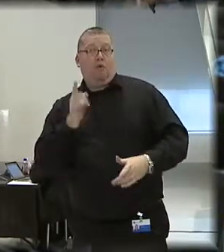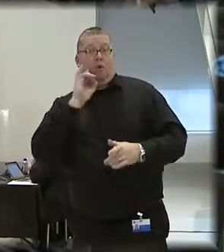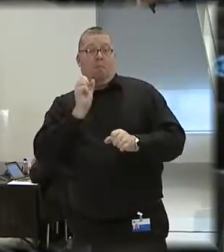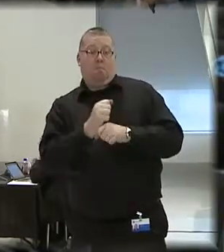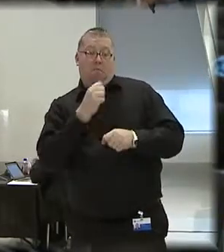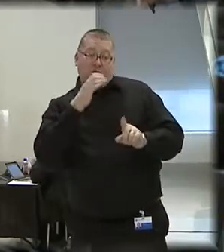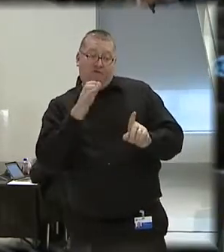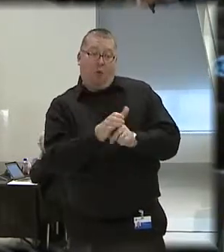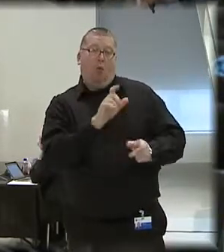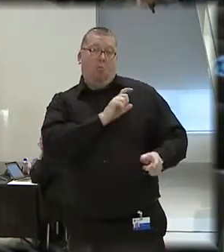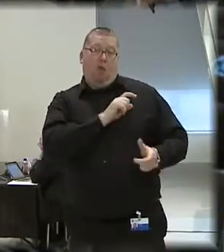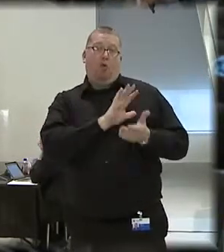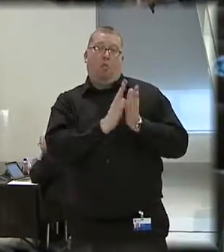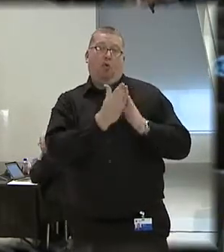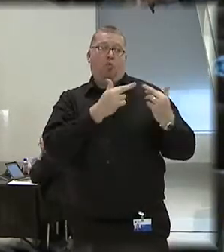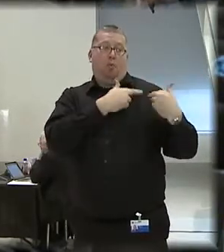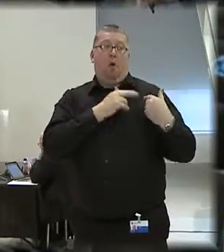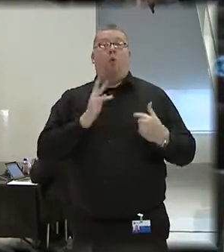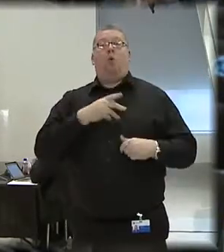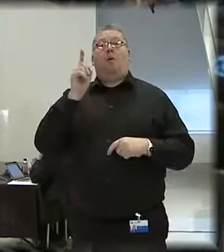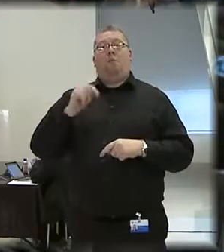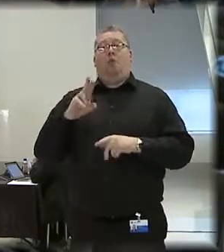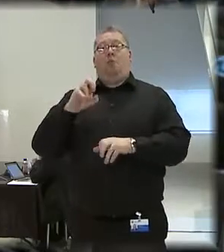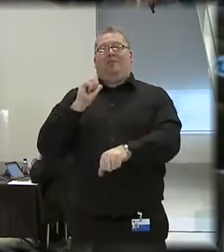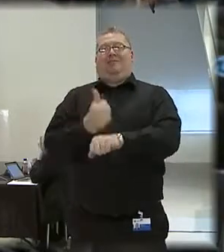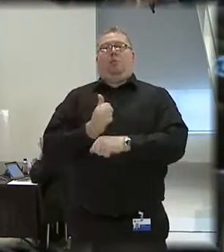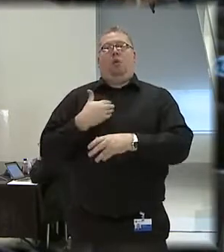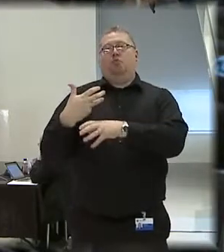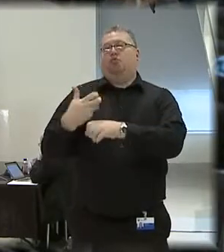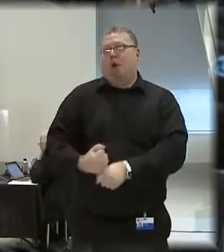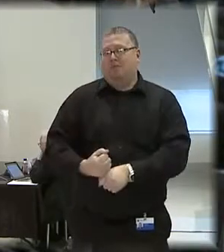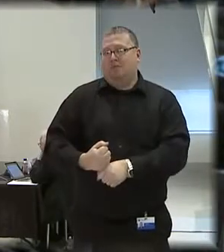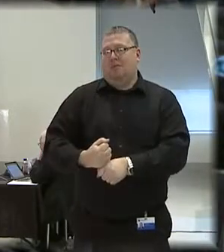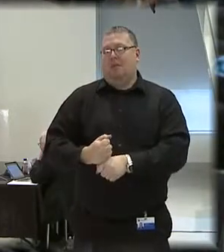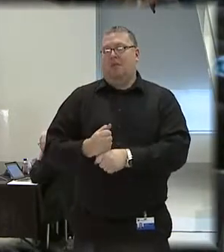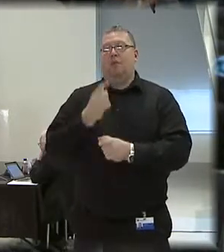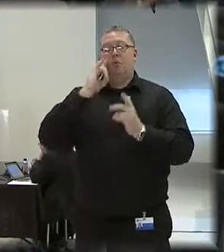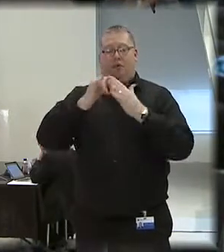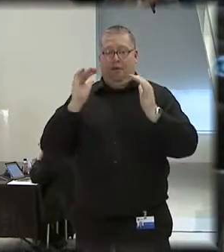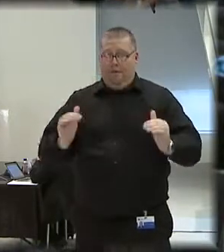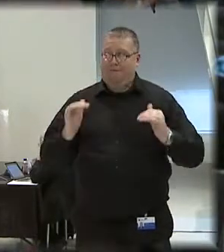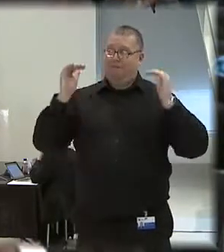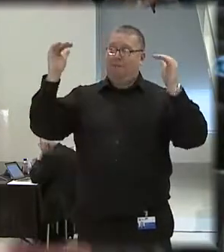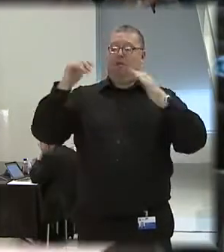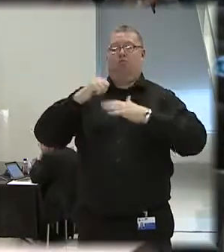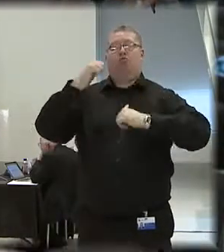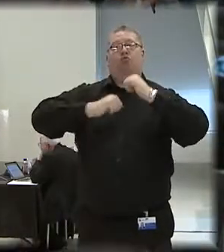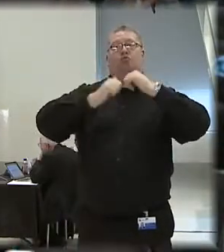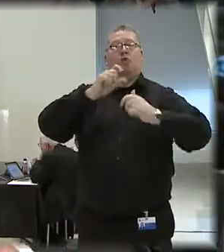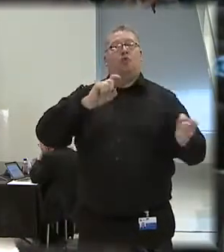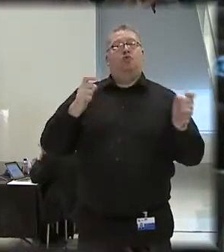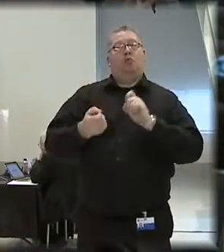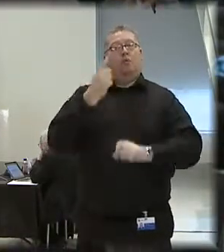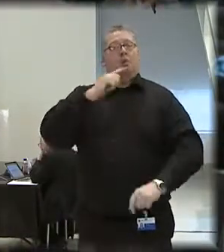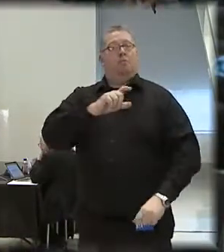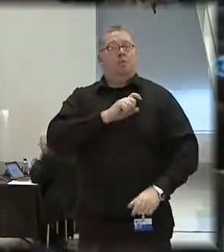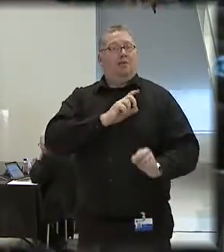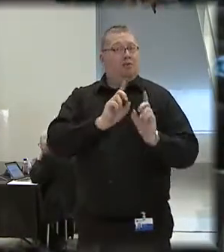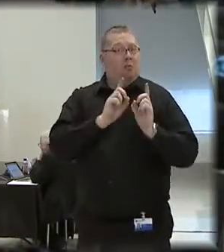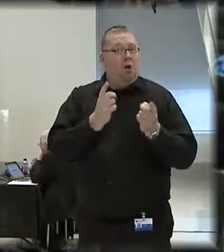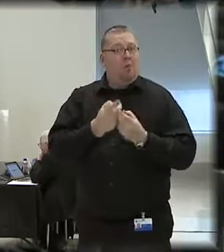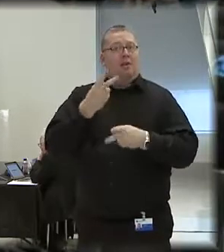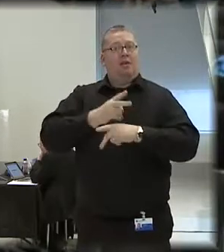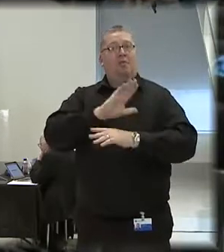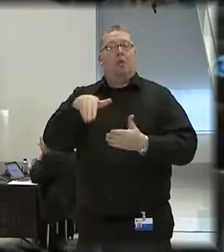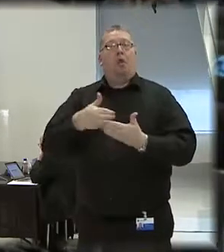accountable. We need to restore this trust in order to advance the structural changes to police departments to keep all